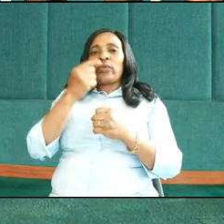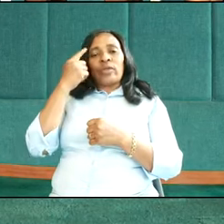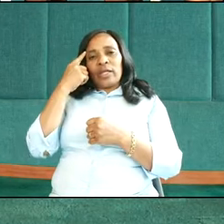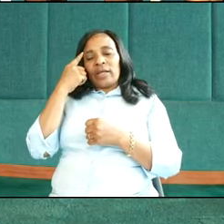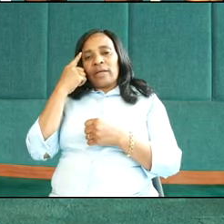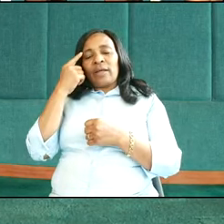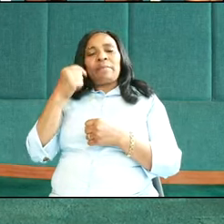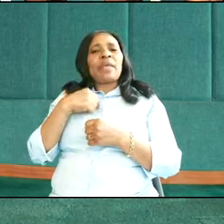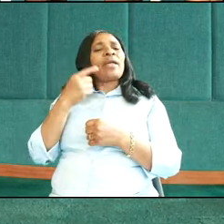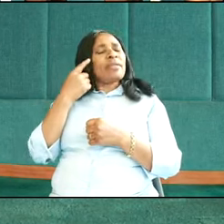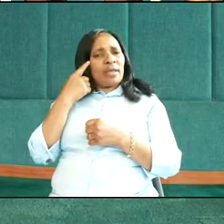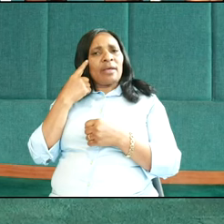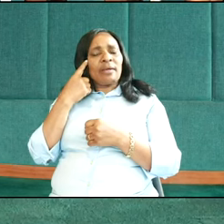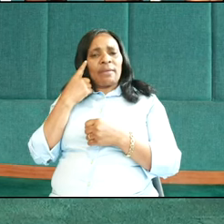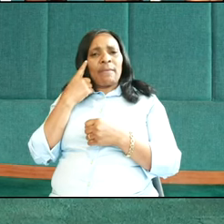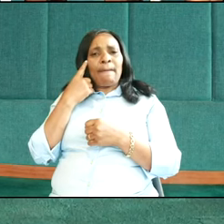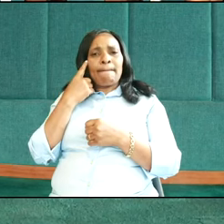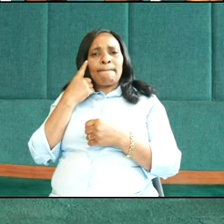I think,